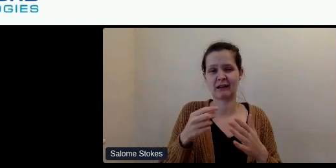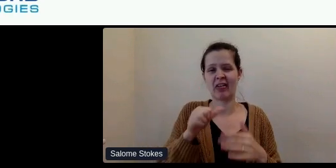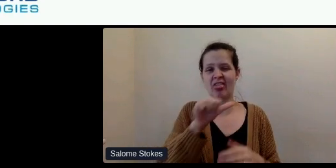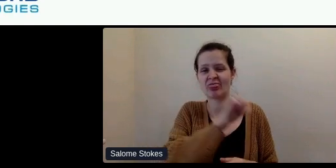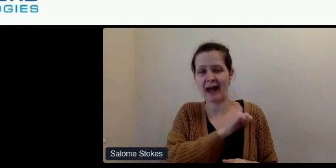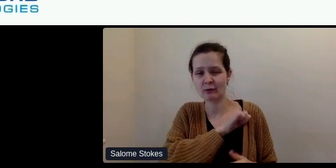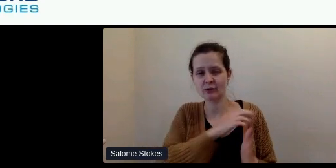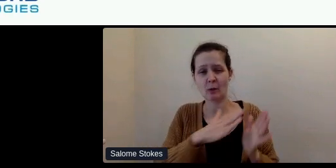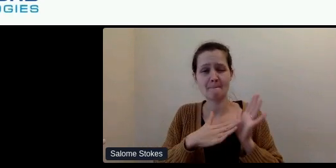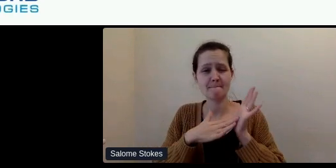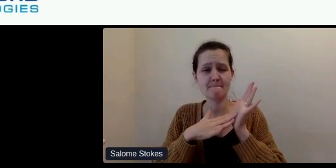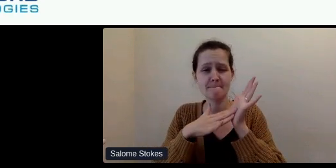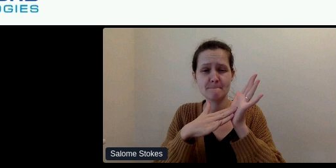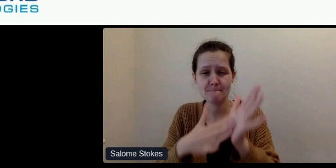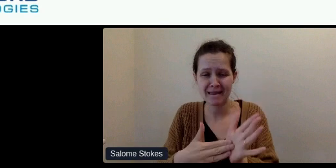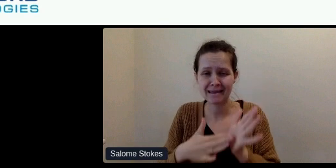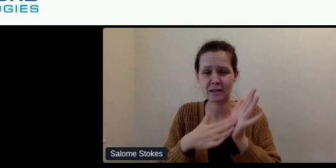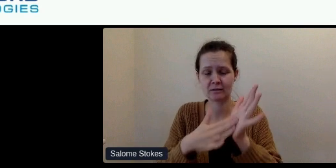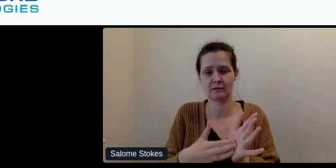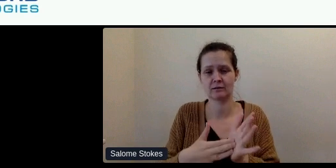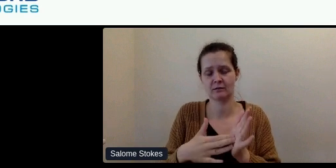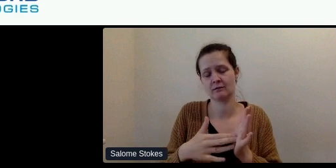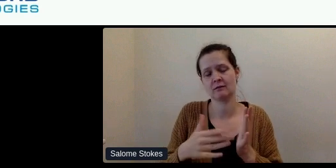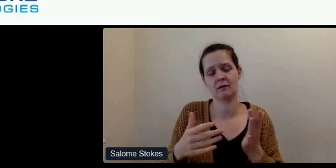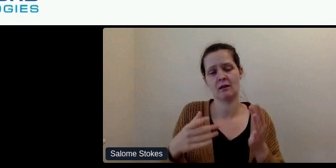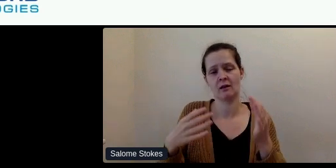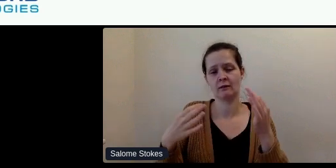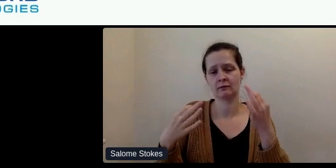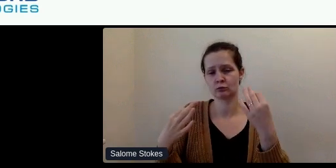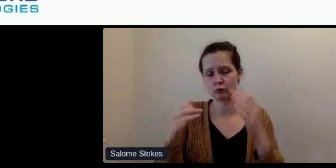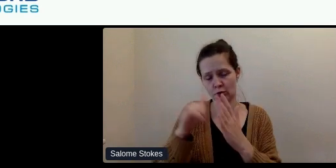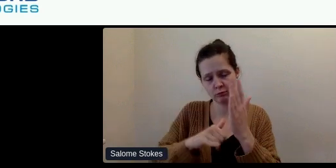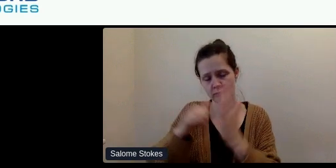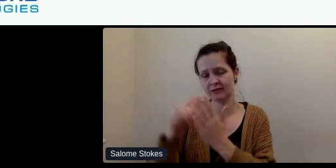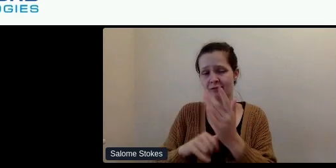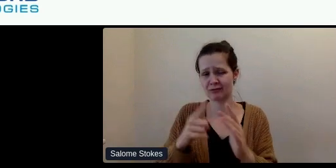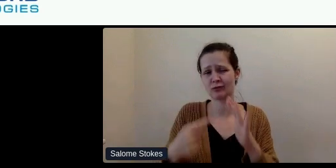or monthly basis, that is important.